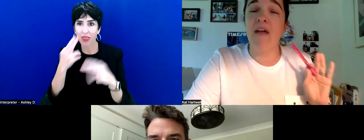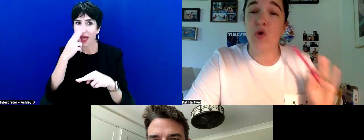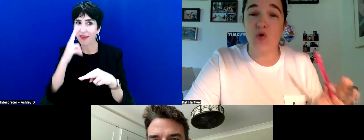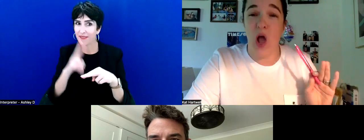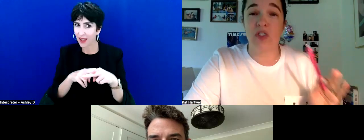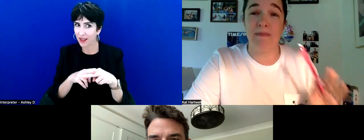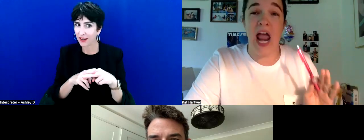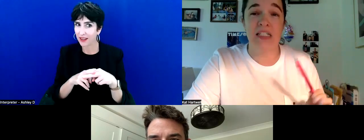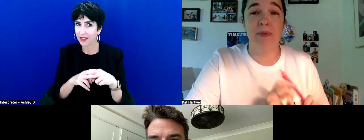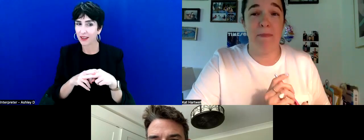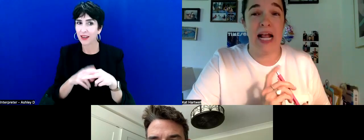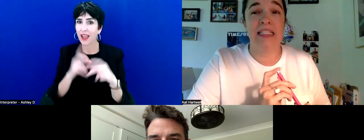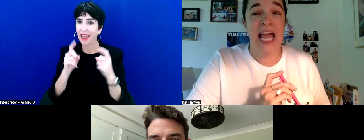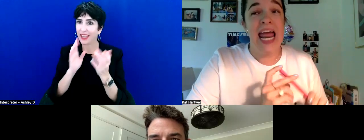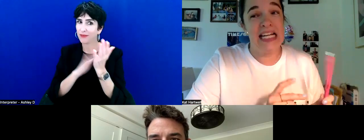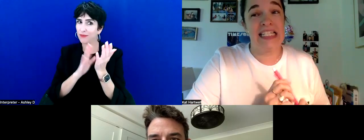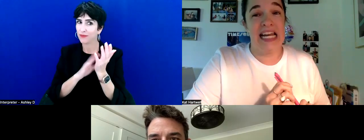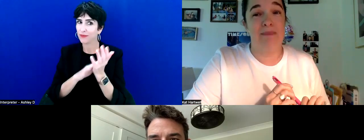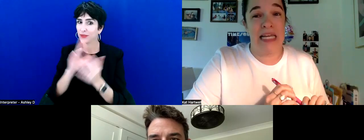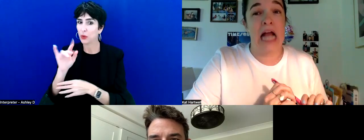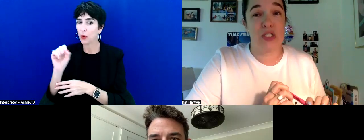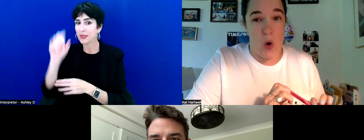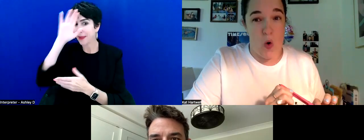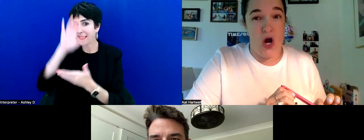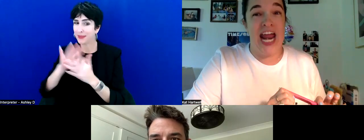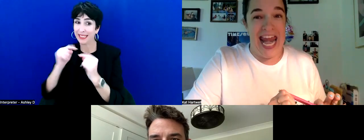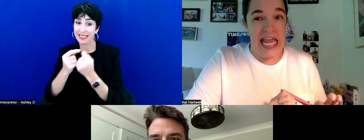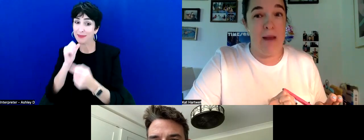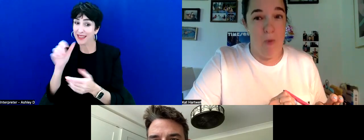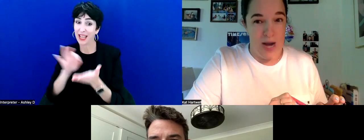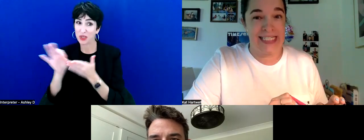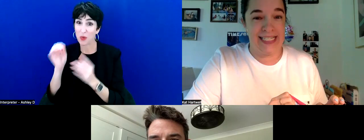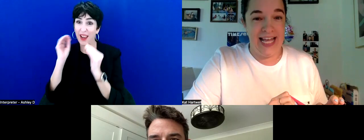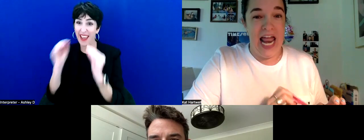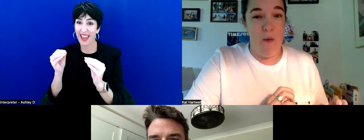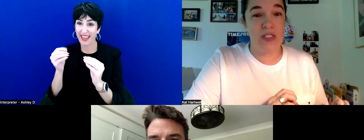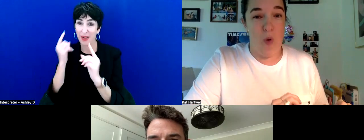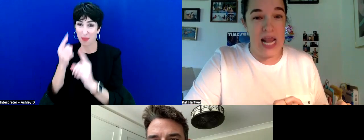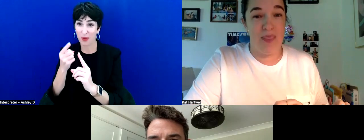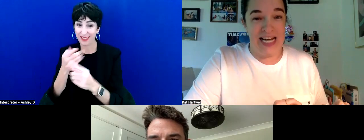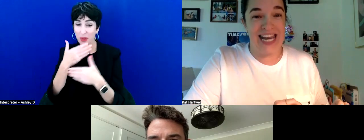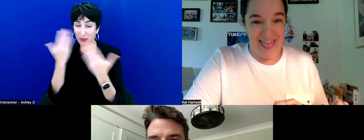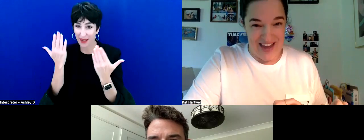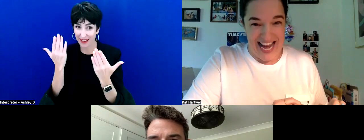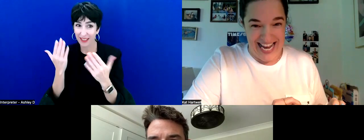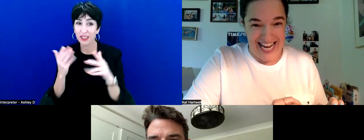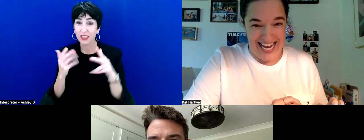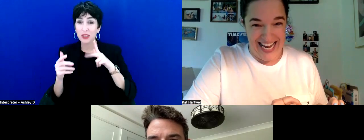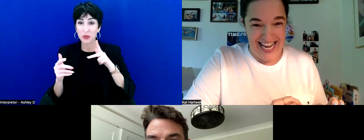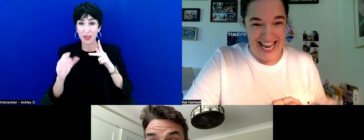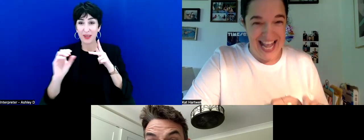I gave kudos to my husband because his team did not score any point. It was